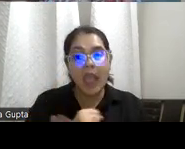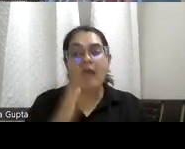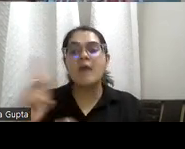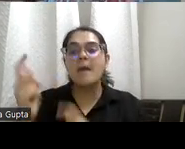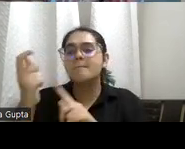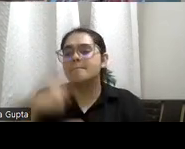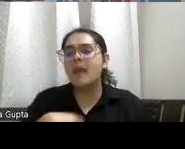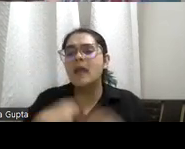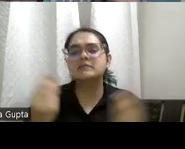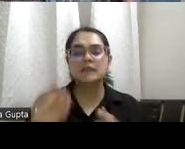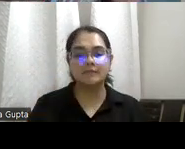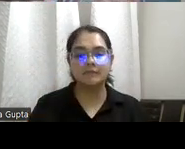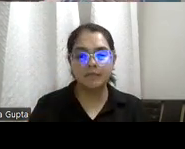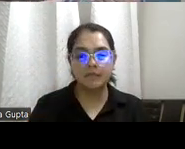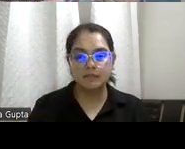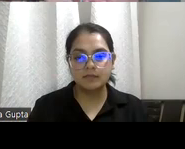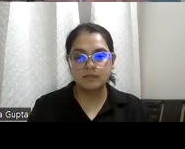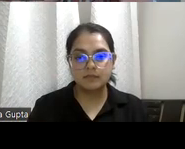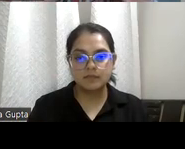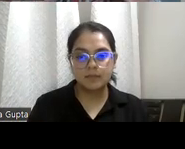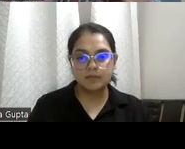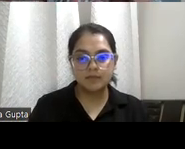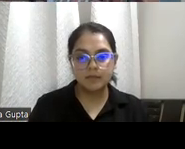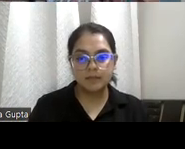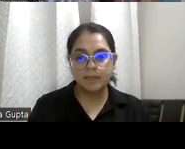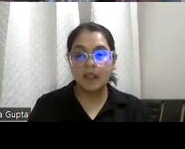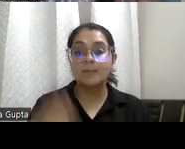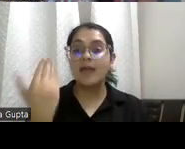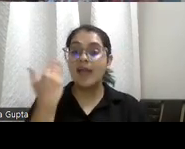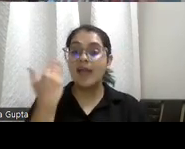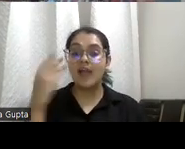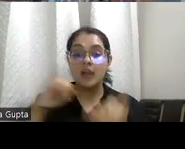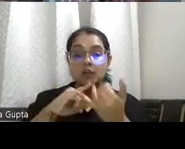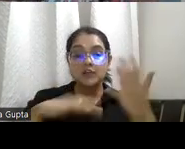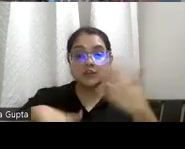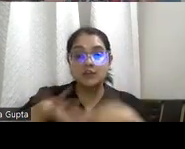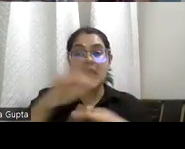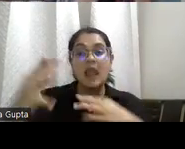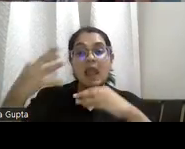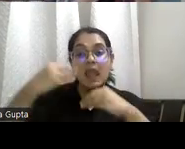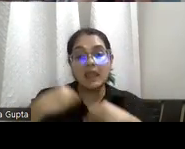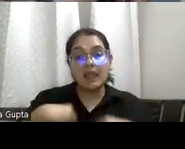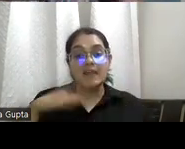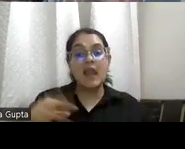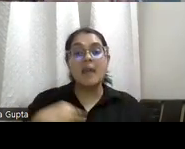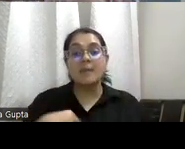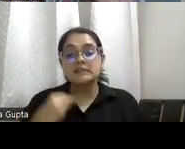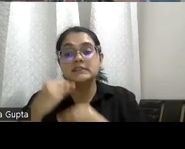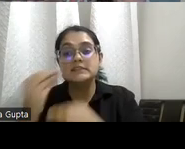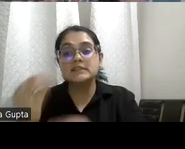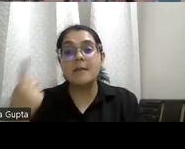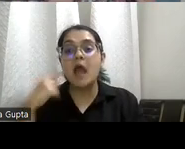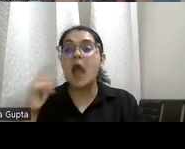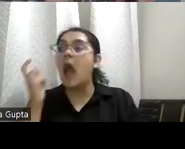compensate when the society build up rules that favor men,